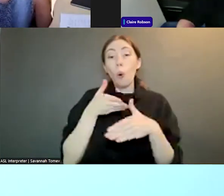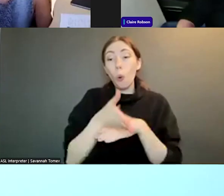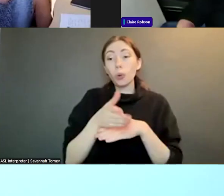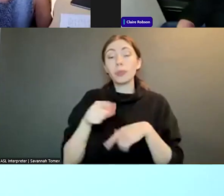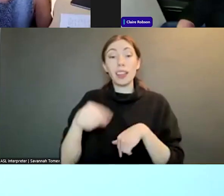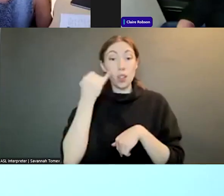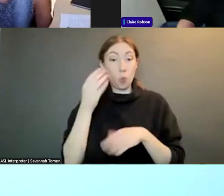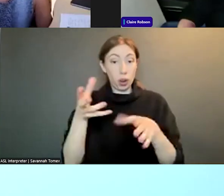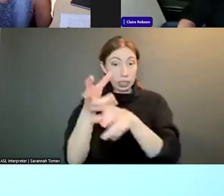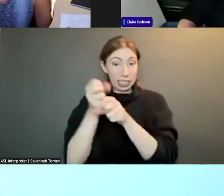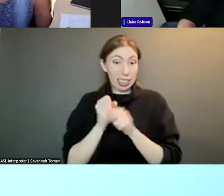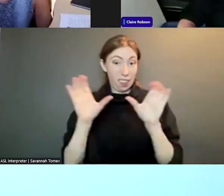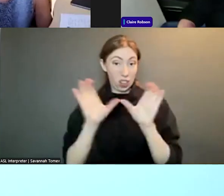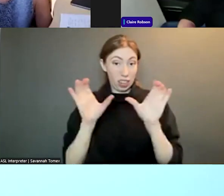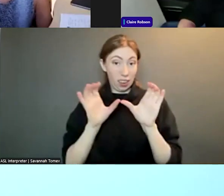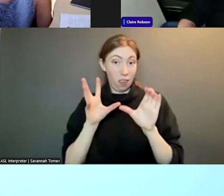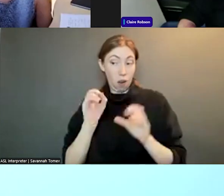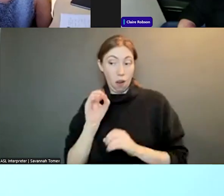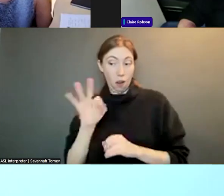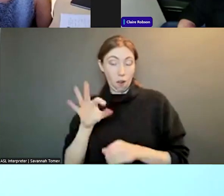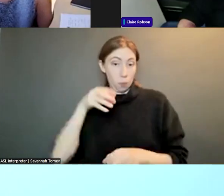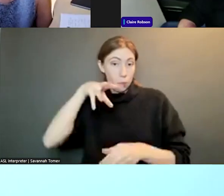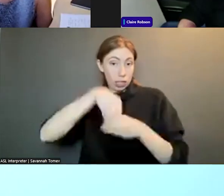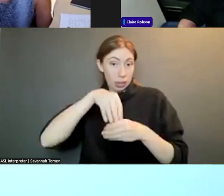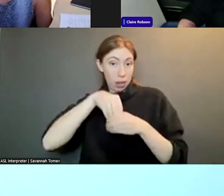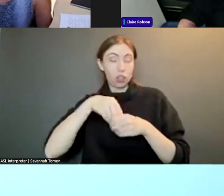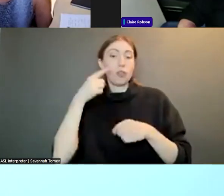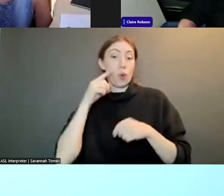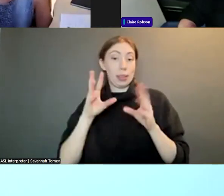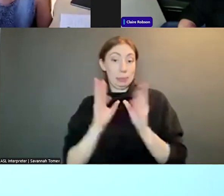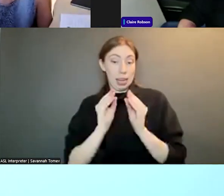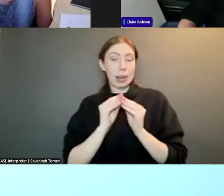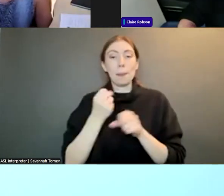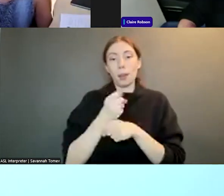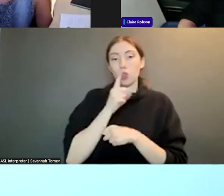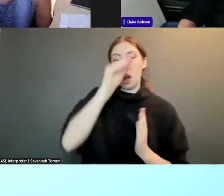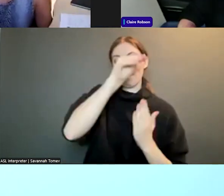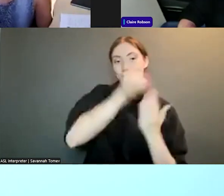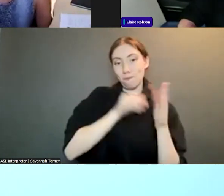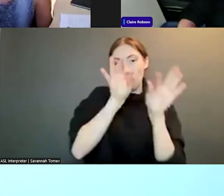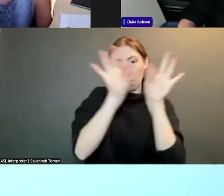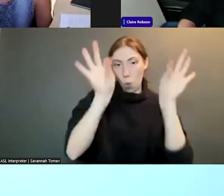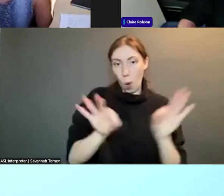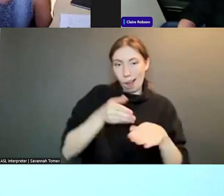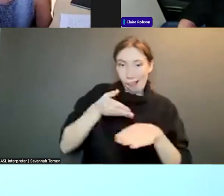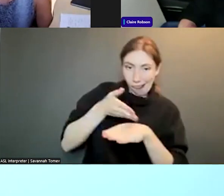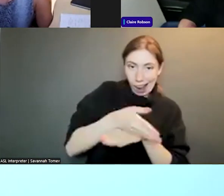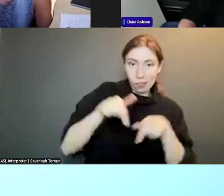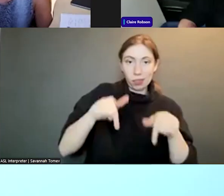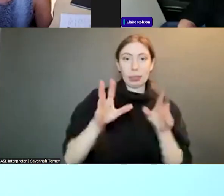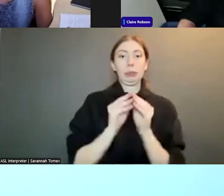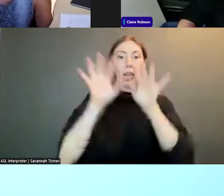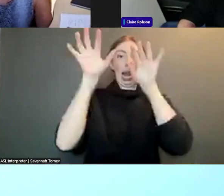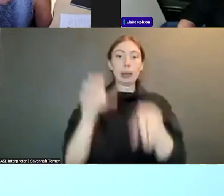participation. A link will automatically open in your browser after the event has ended. Thank you again for joining this special